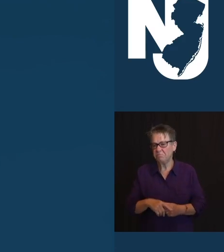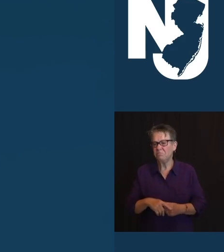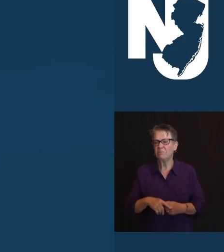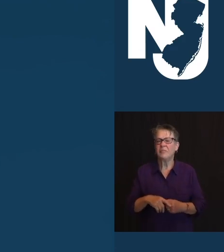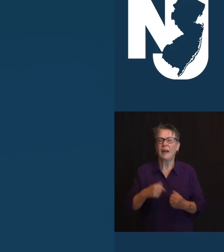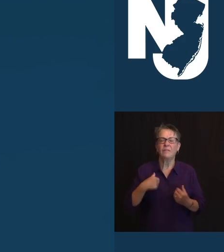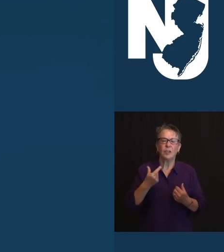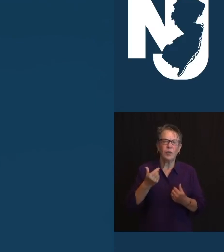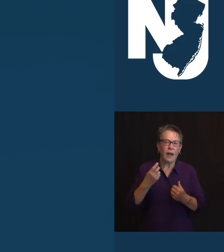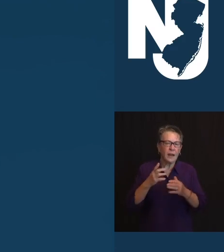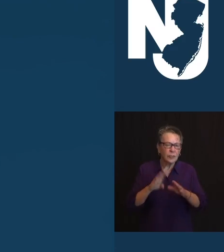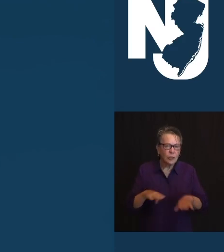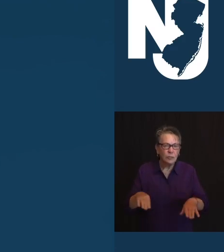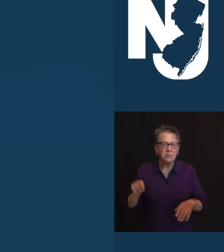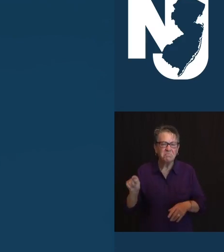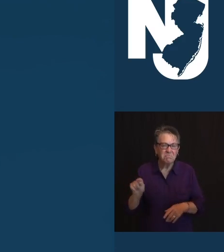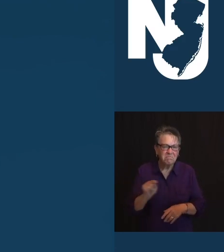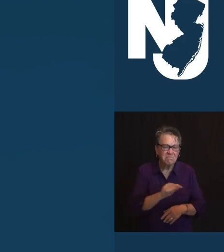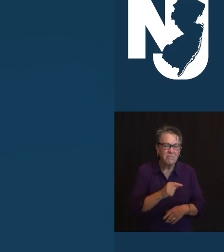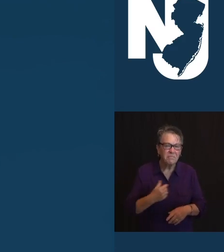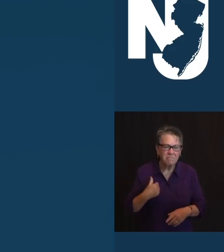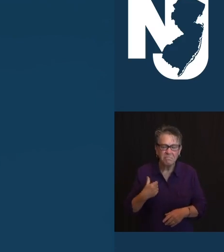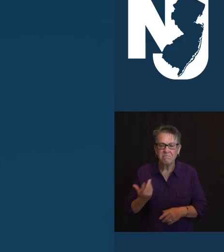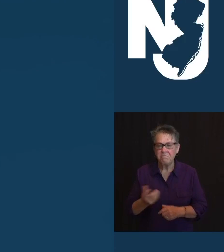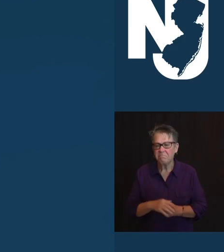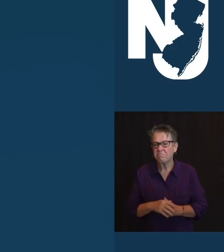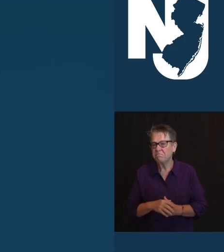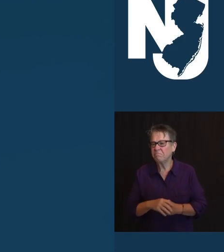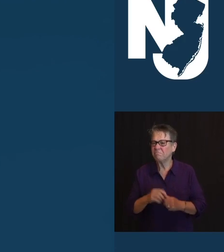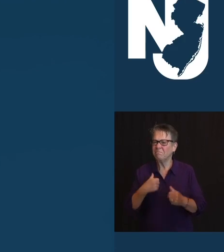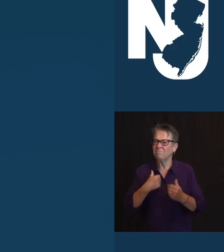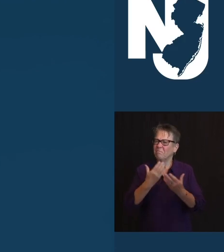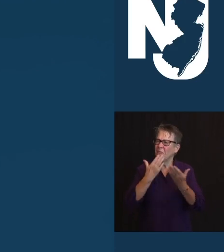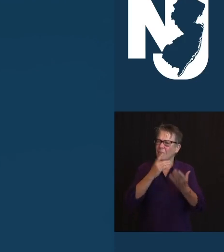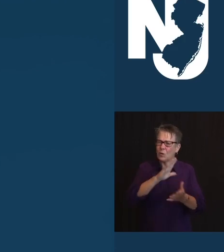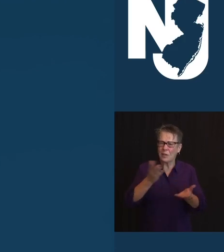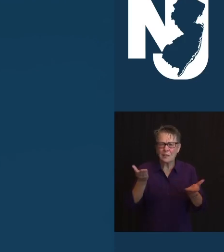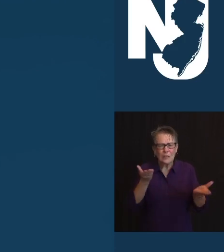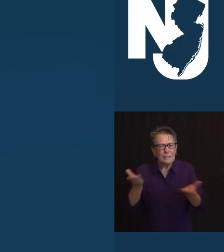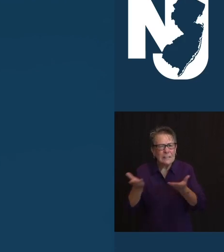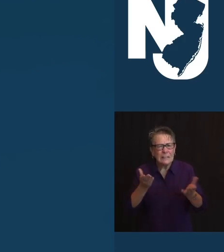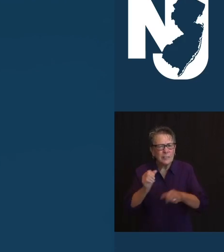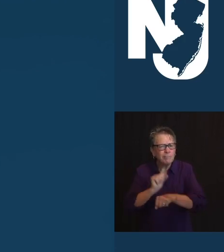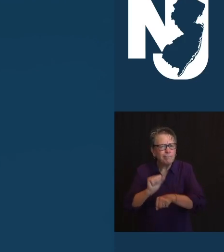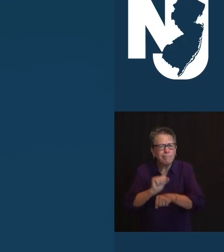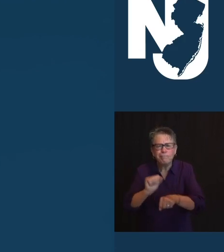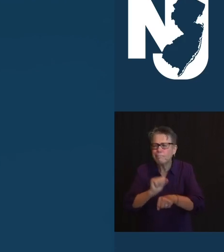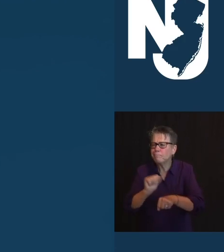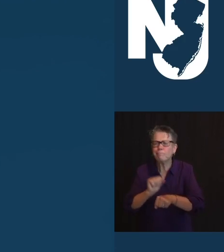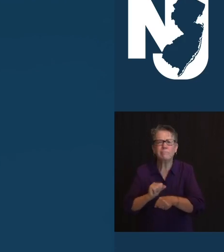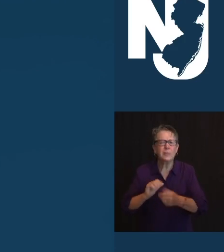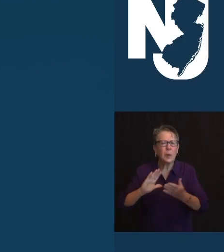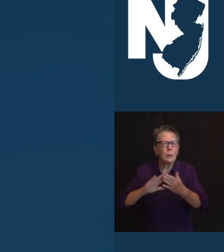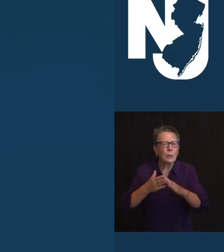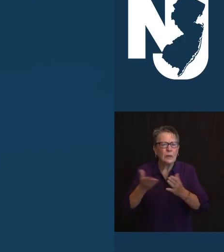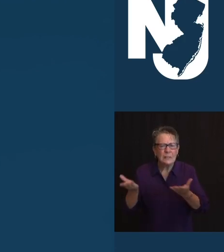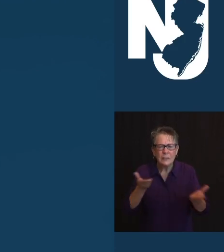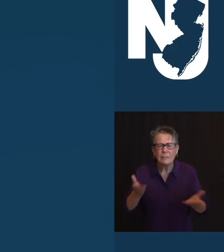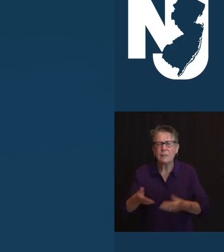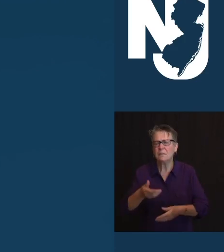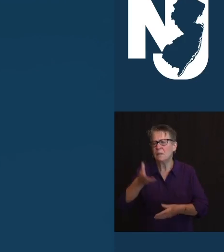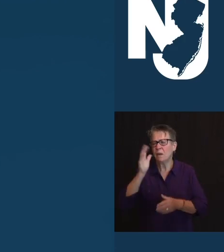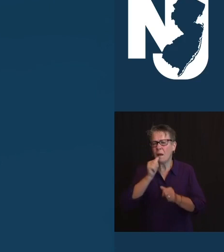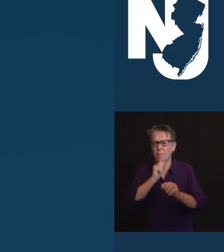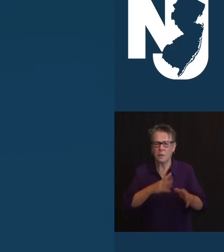We thank Don for his lifetime of service to our nation and to his community. God bless and watch over him. Next,